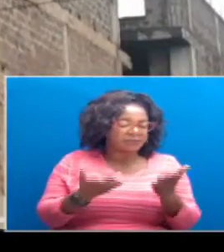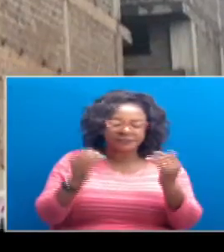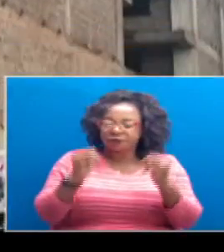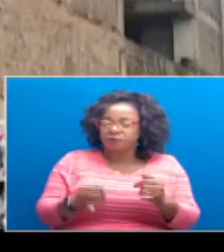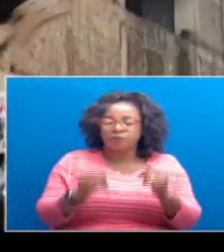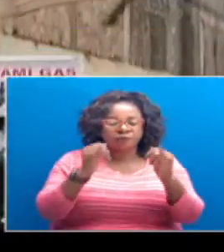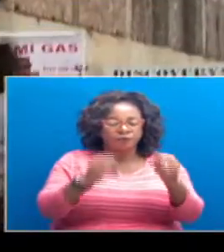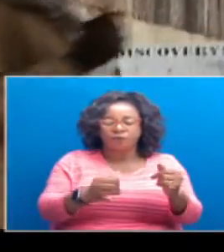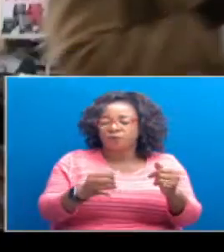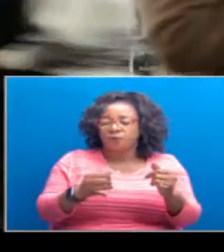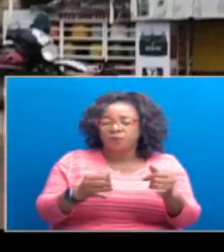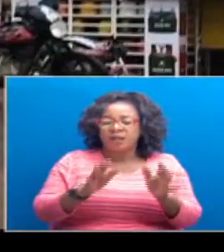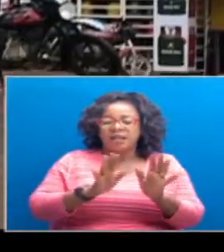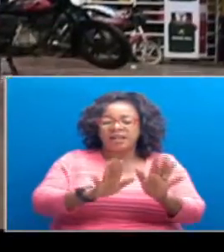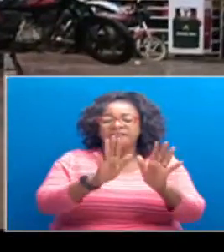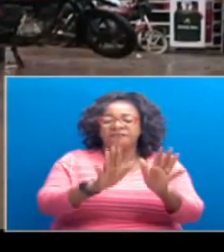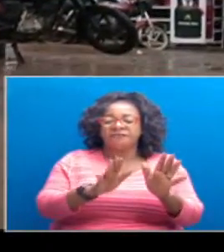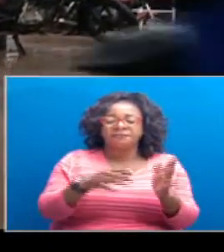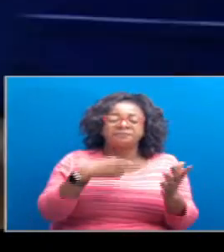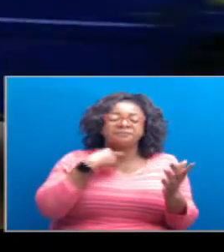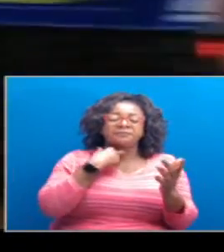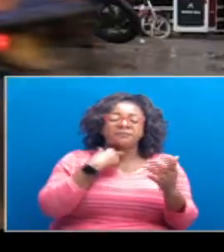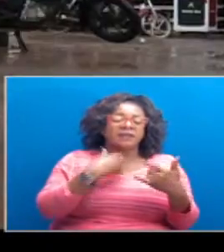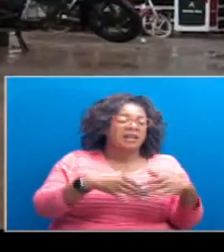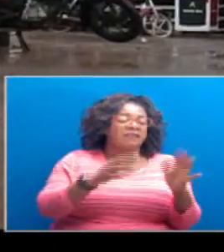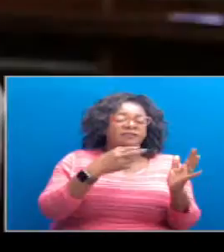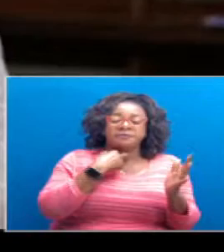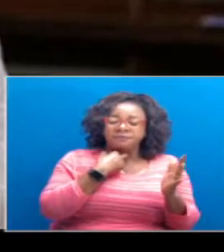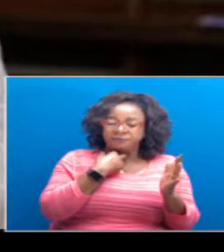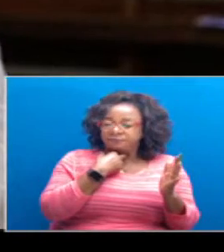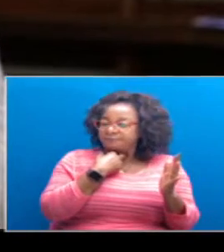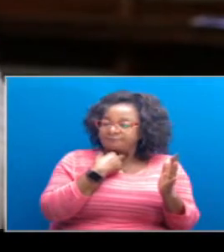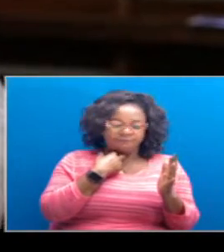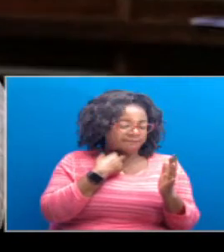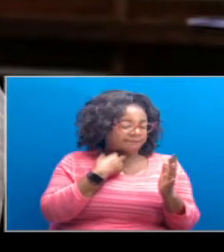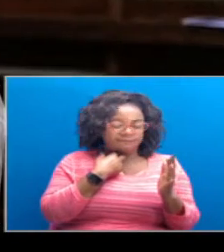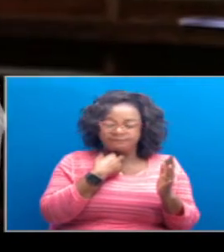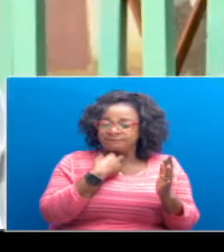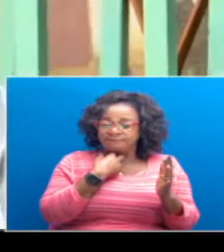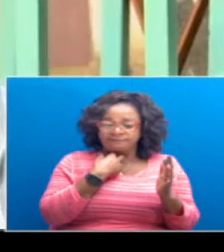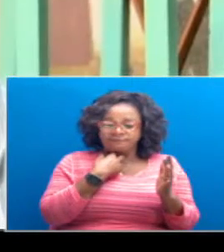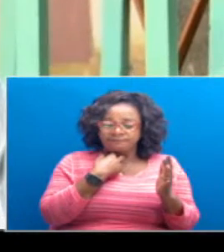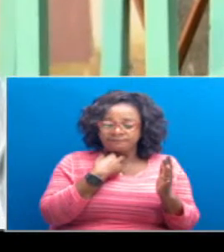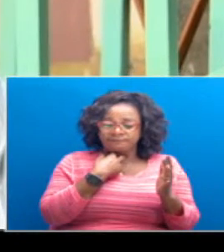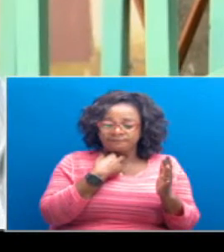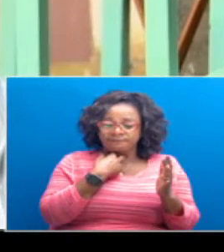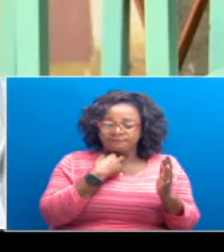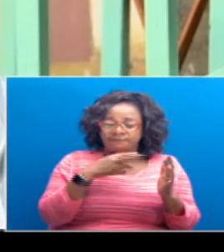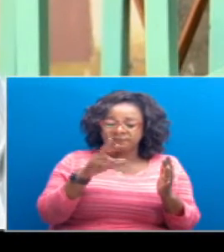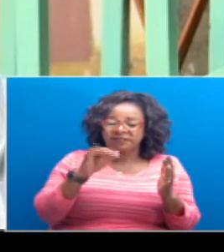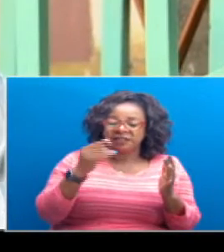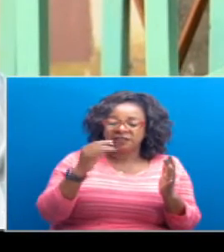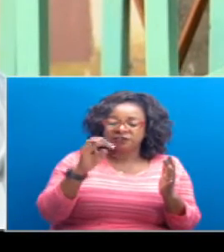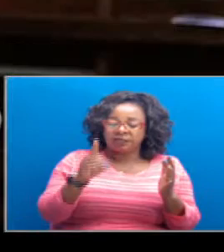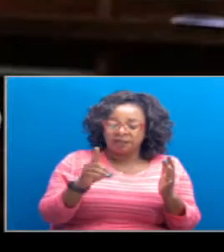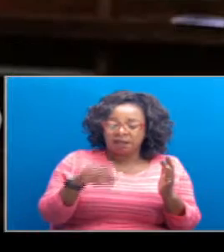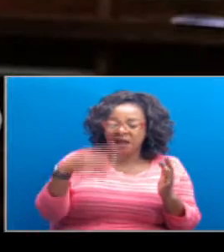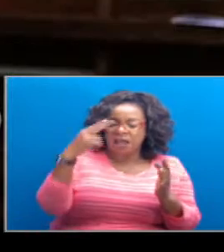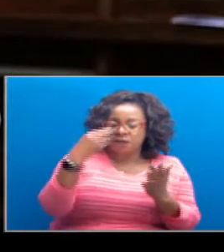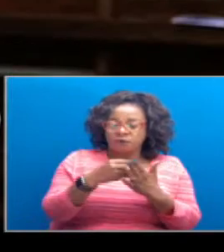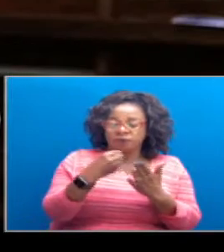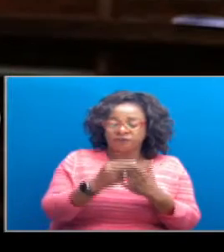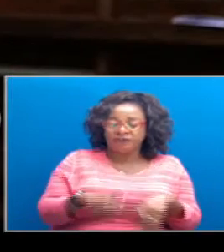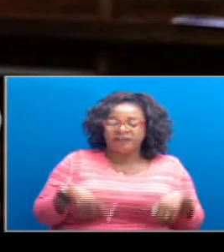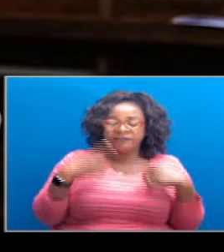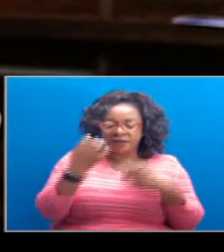projects hanging, leaving the rest hanging somewhere. All right. And Richard, high cost of living, the